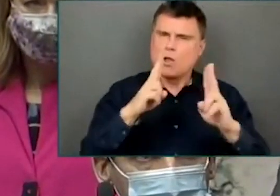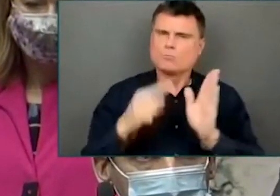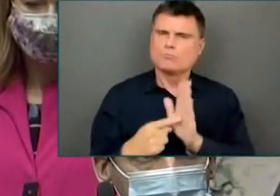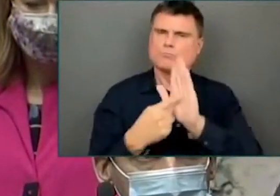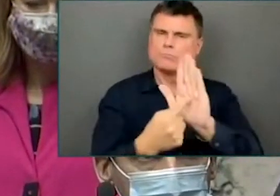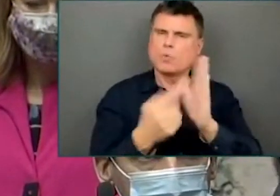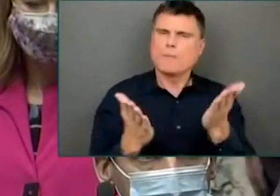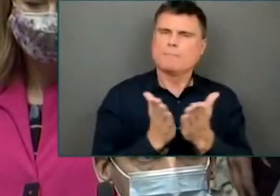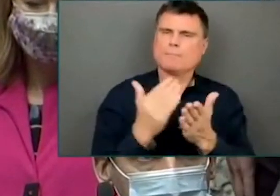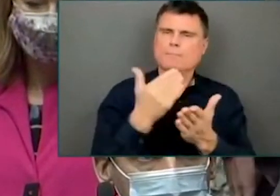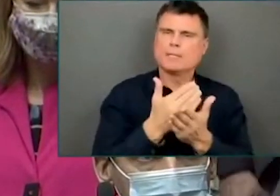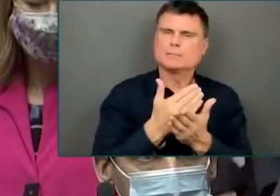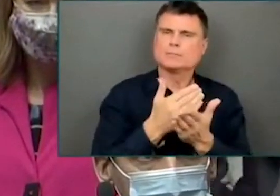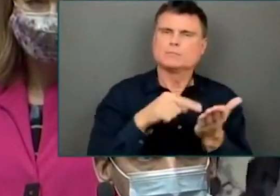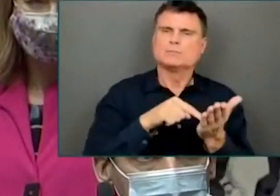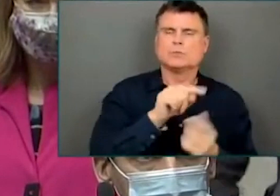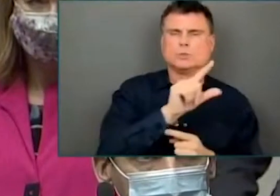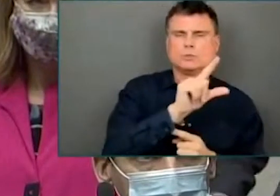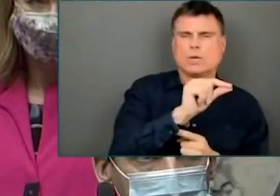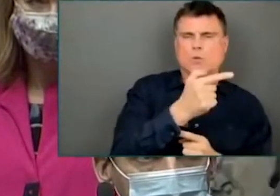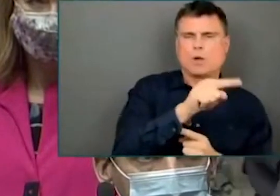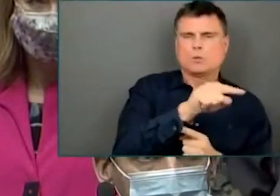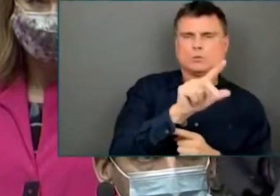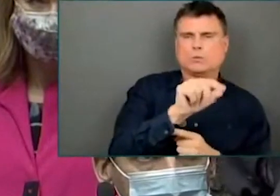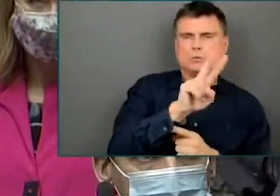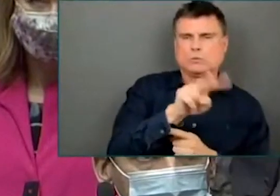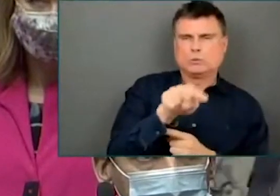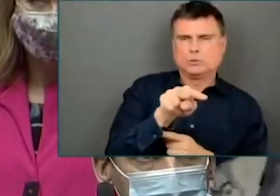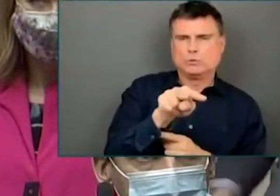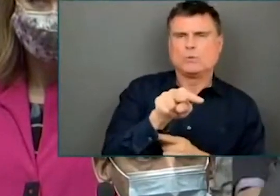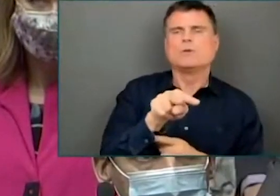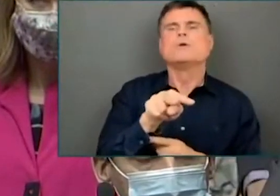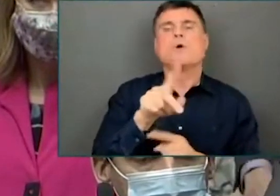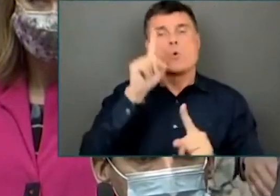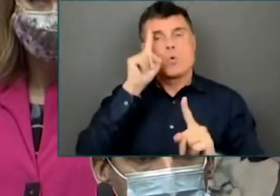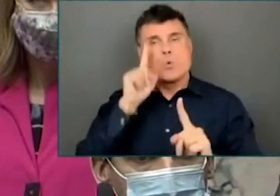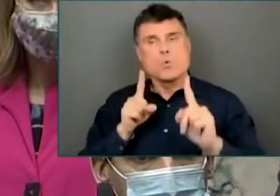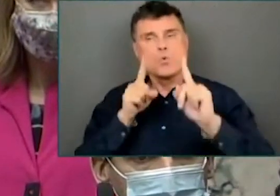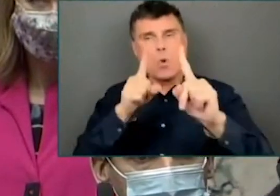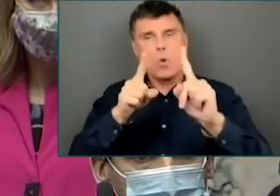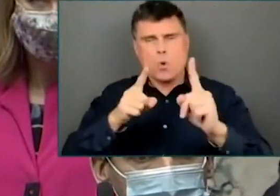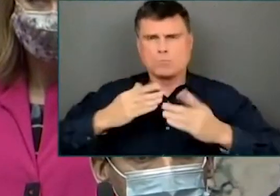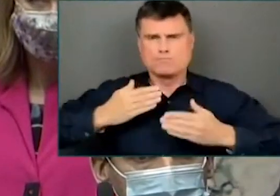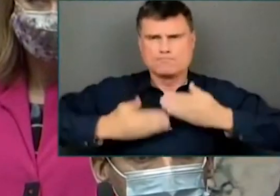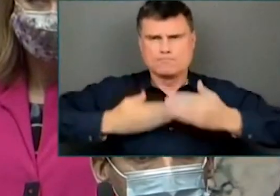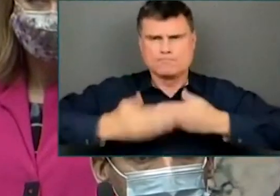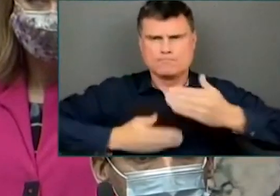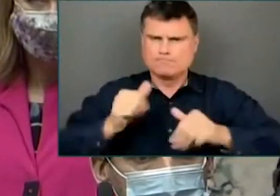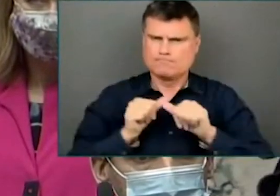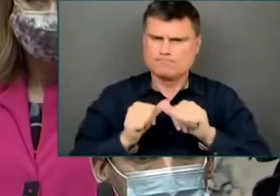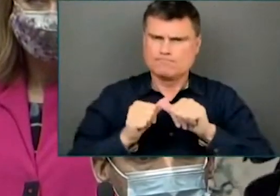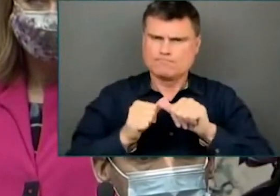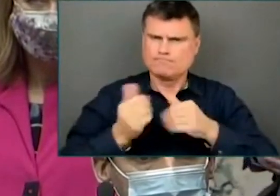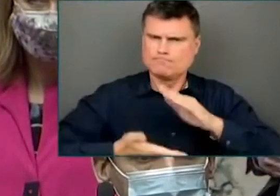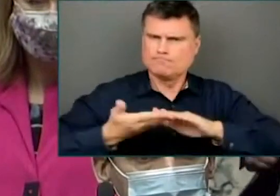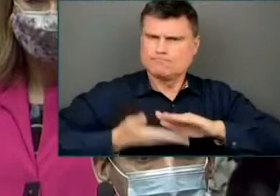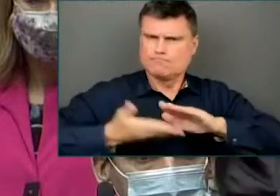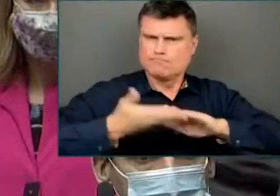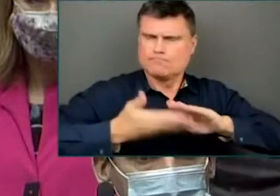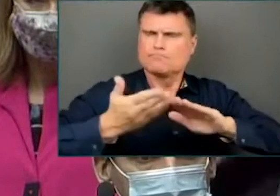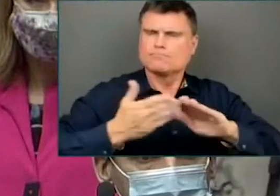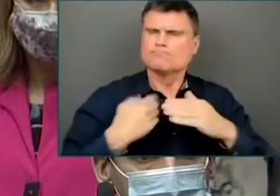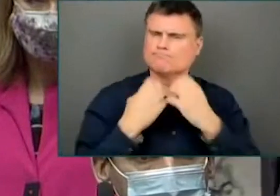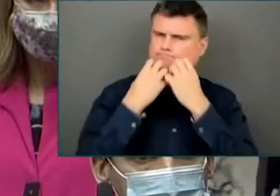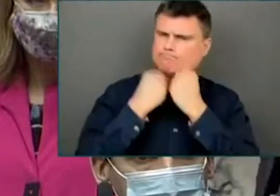budget that keeps us all moving forward by holding steady to what we know to be true, that we are stronger